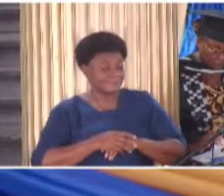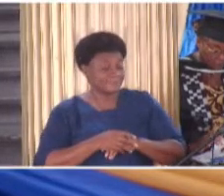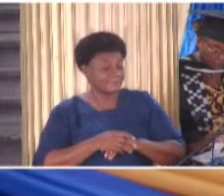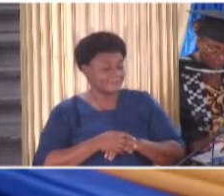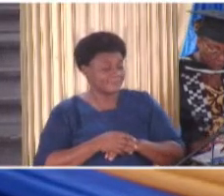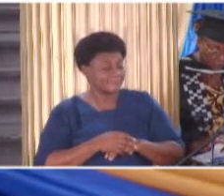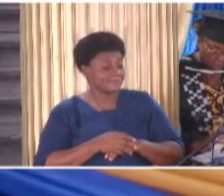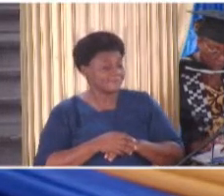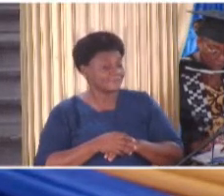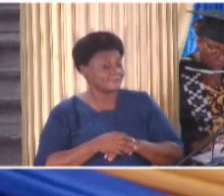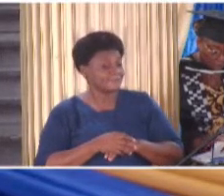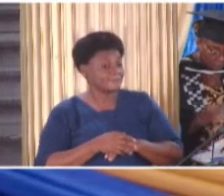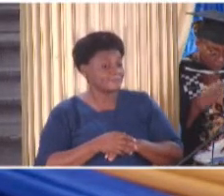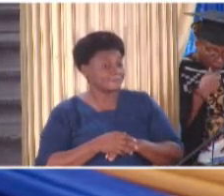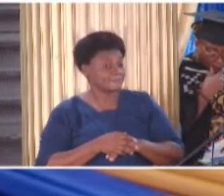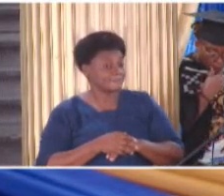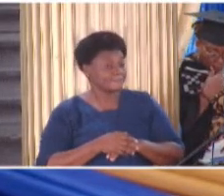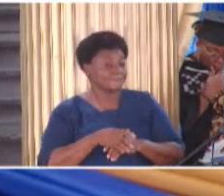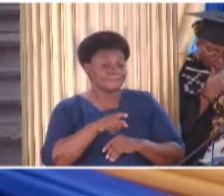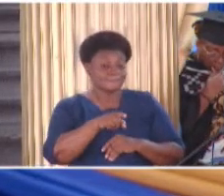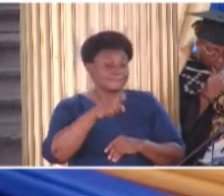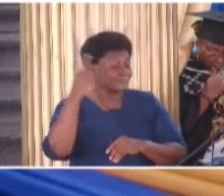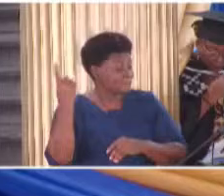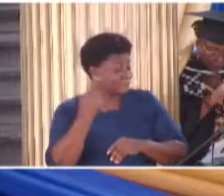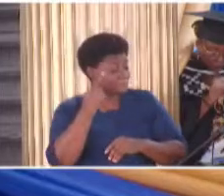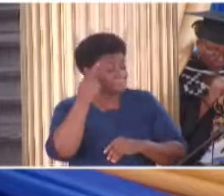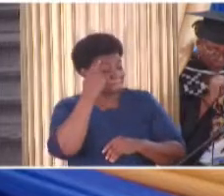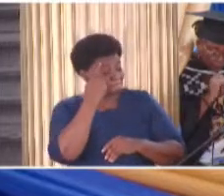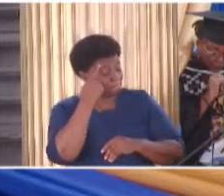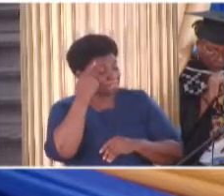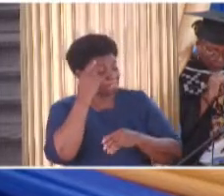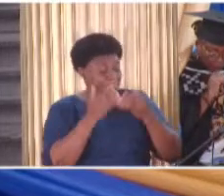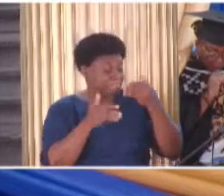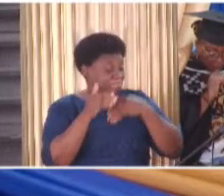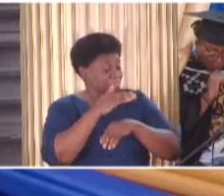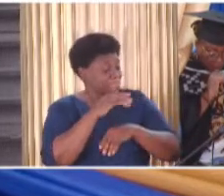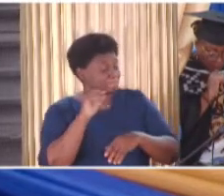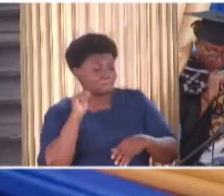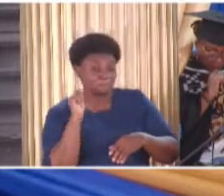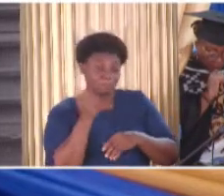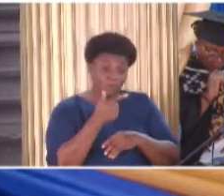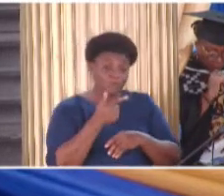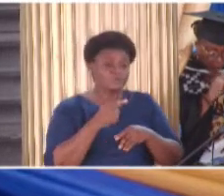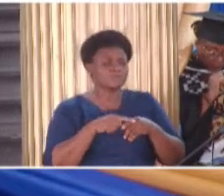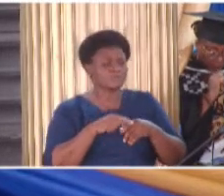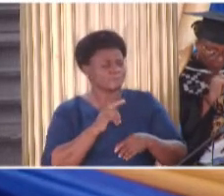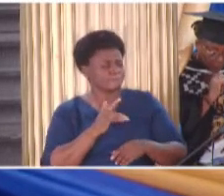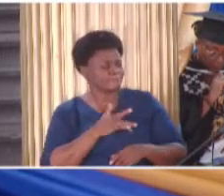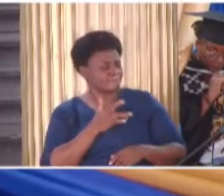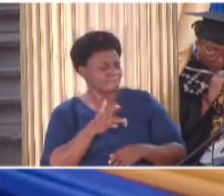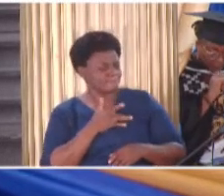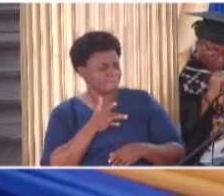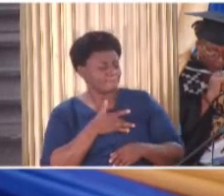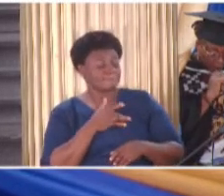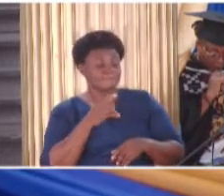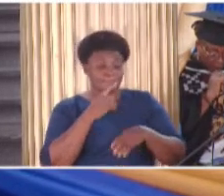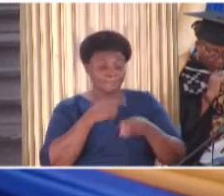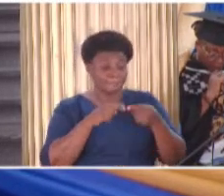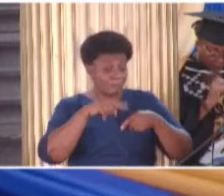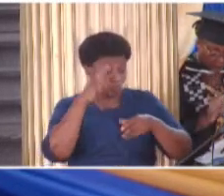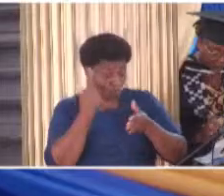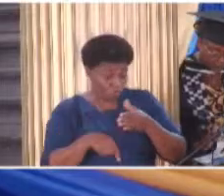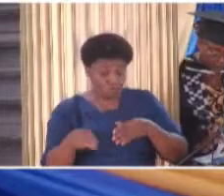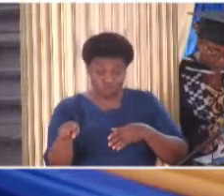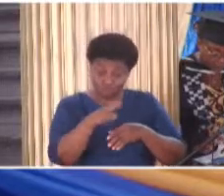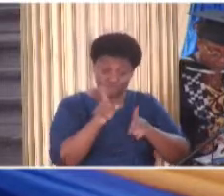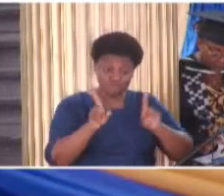ethical. Be forward-thinking, and above all, be passionate about what you